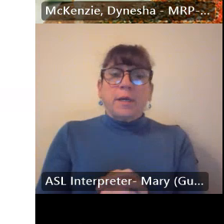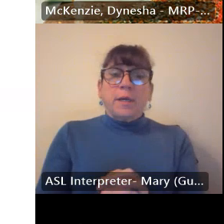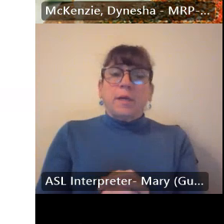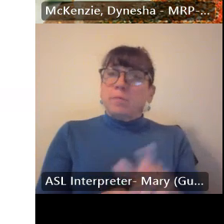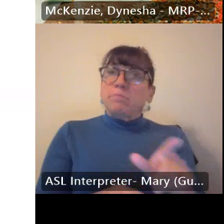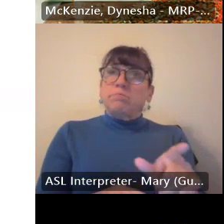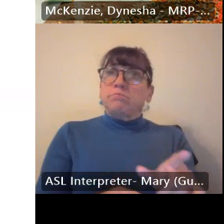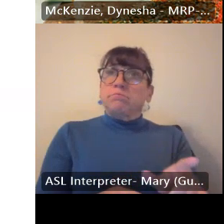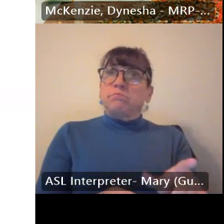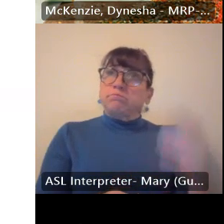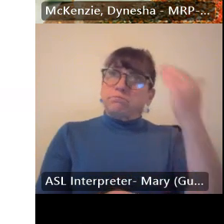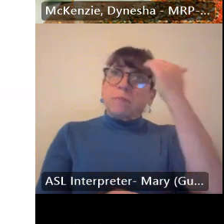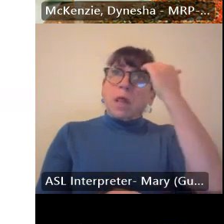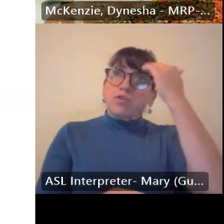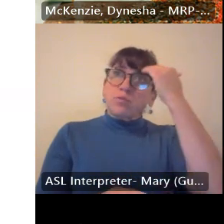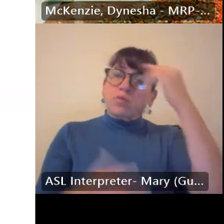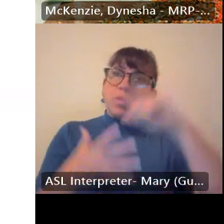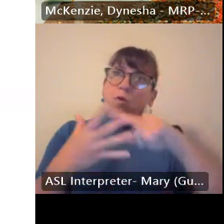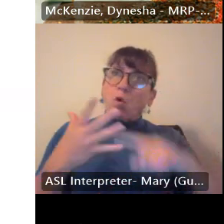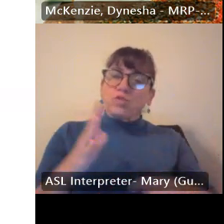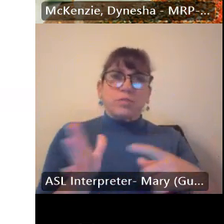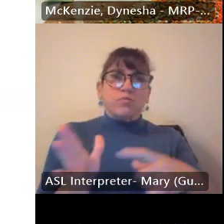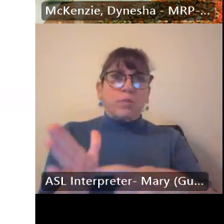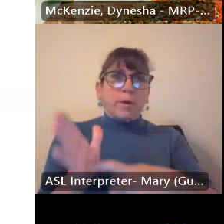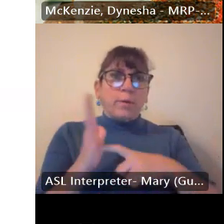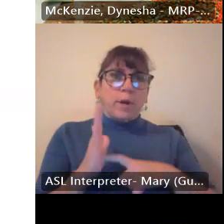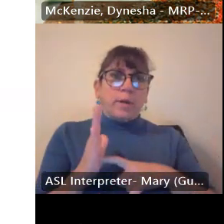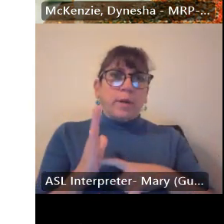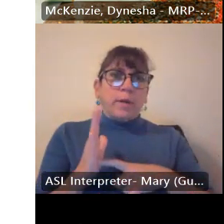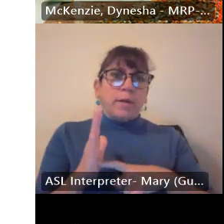well-versed in what those requirements are.